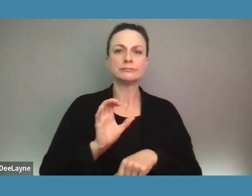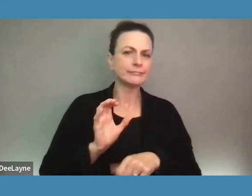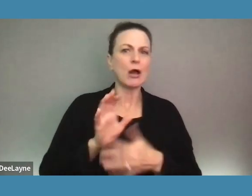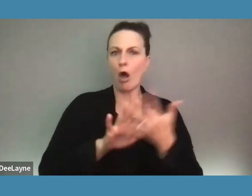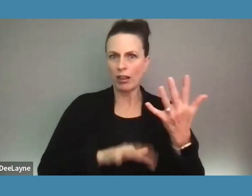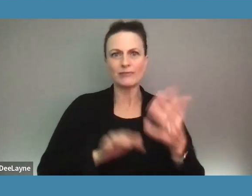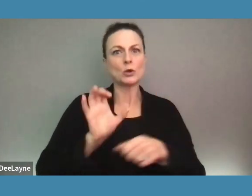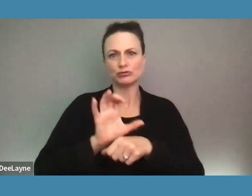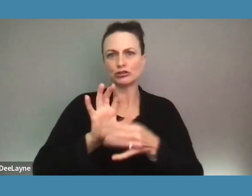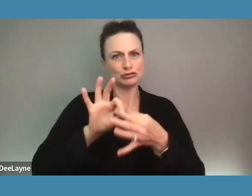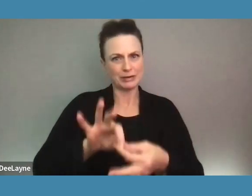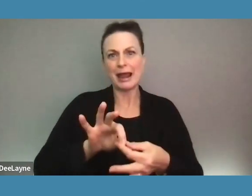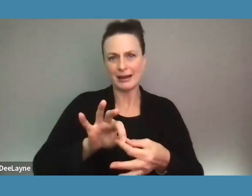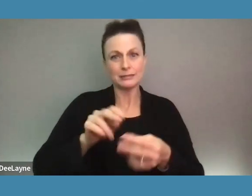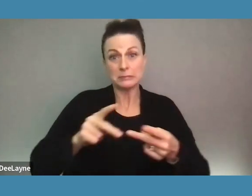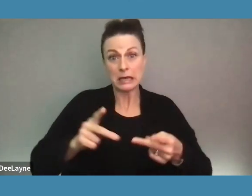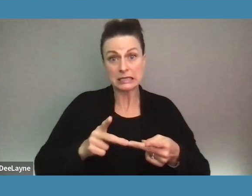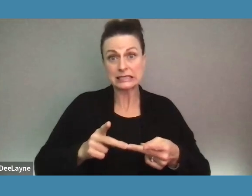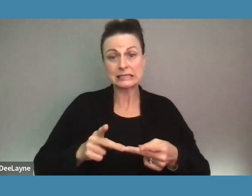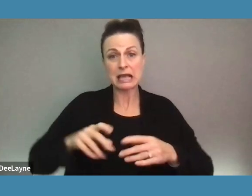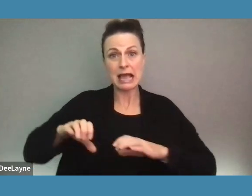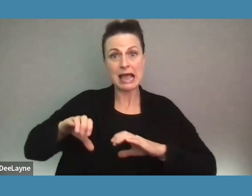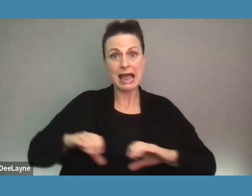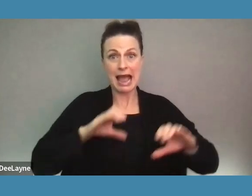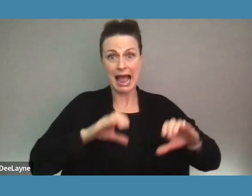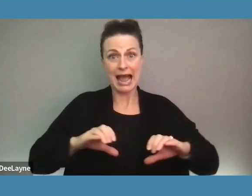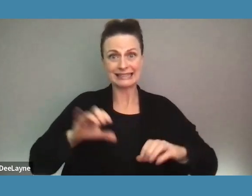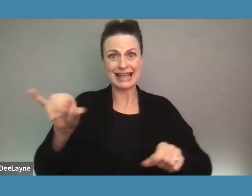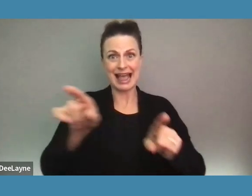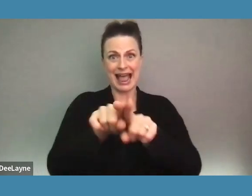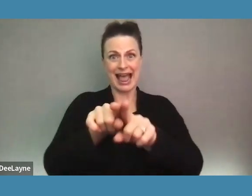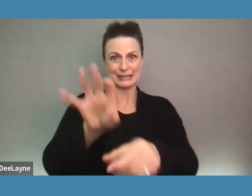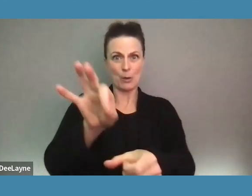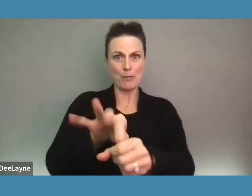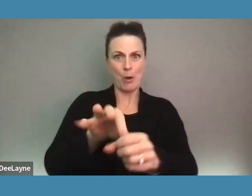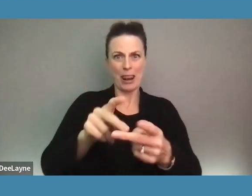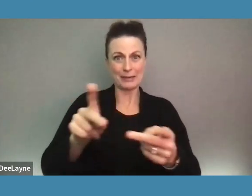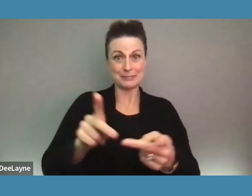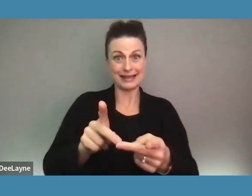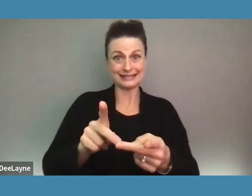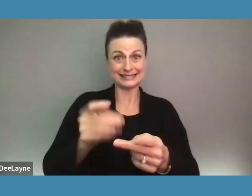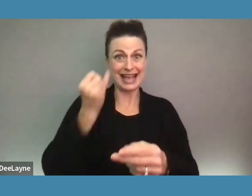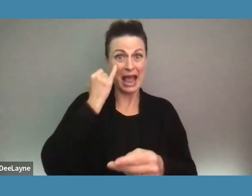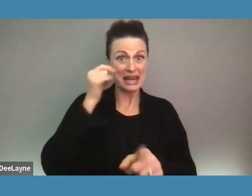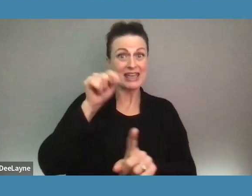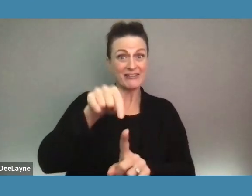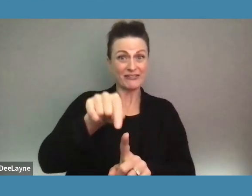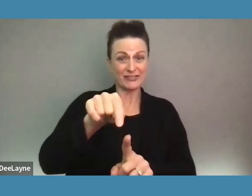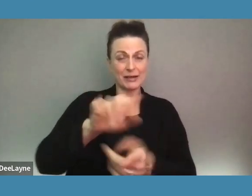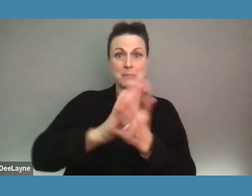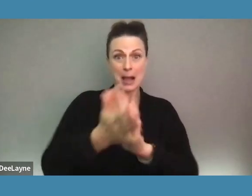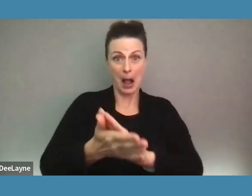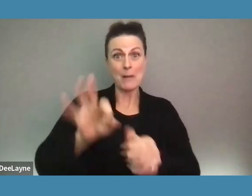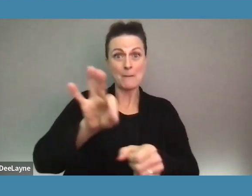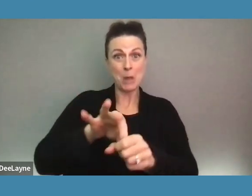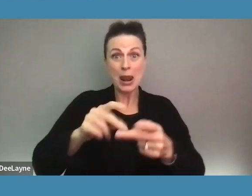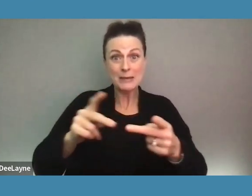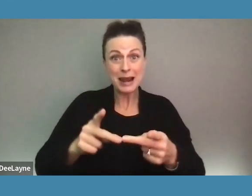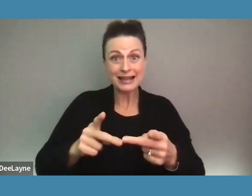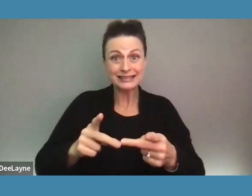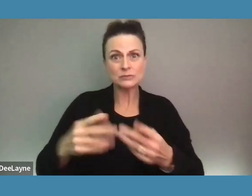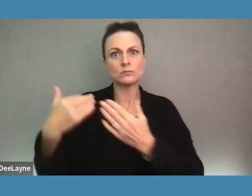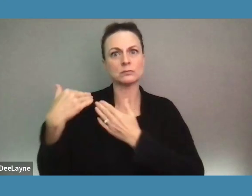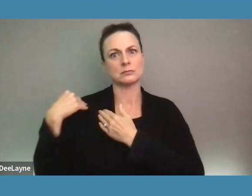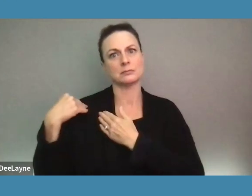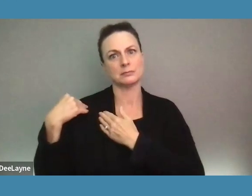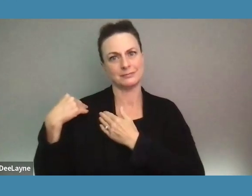mosques act a lot of times as polling places. And when they are acting as a polling place, they do have an